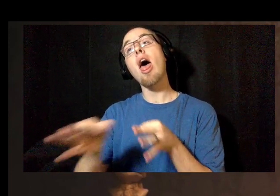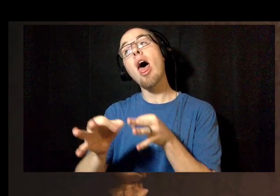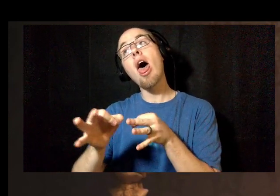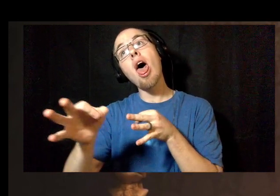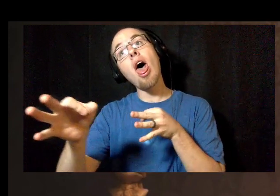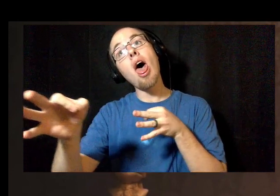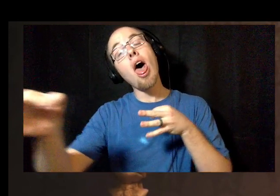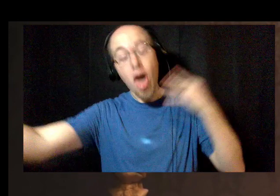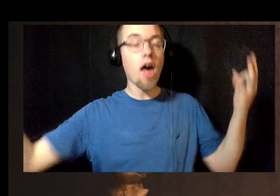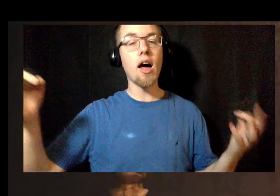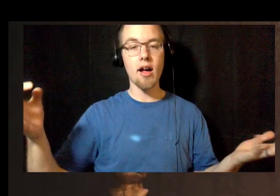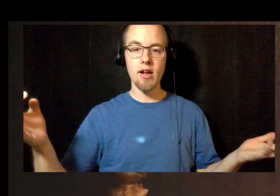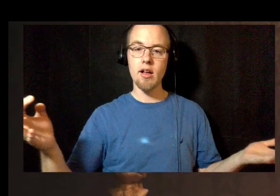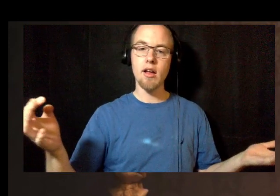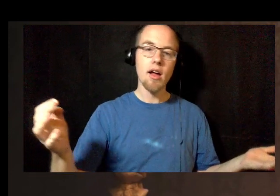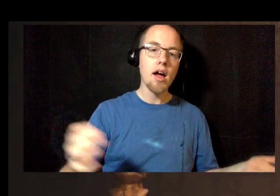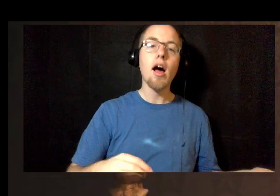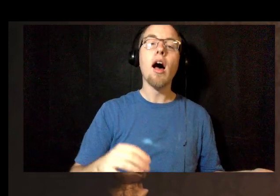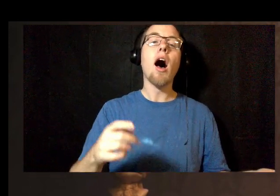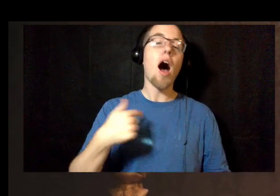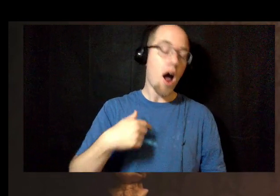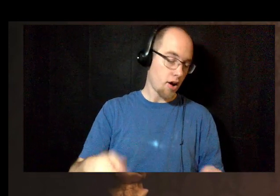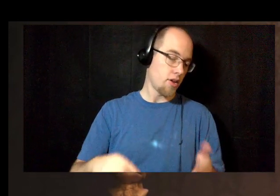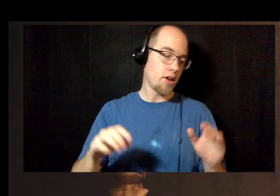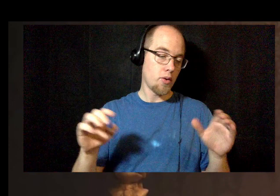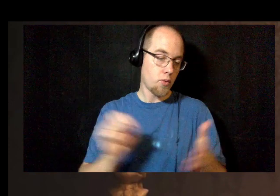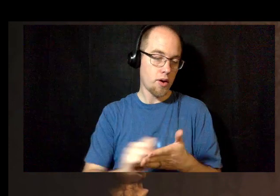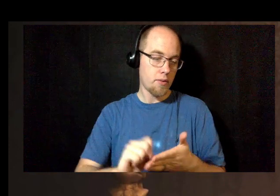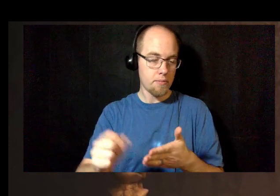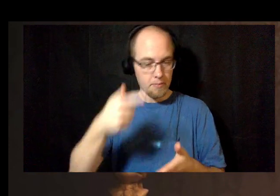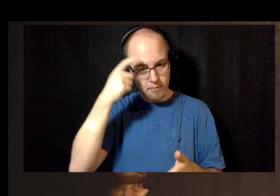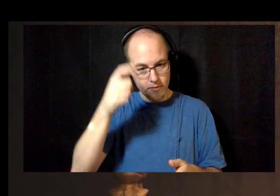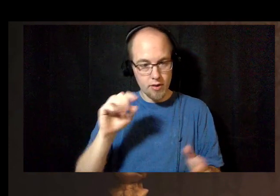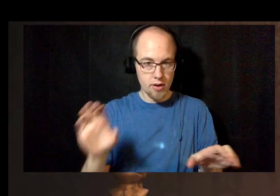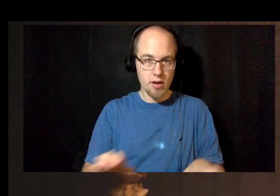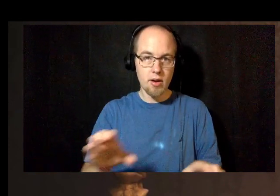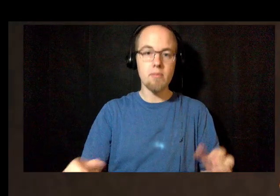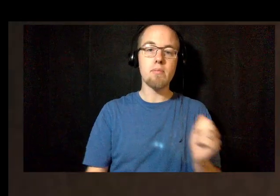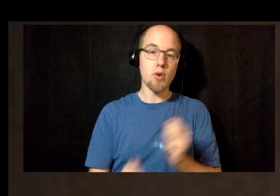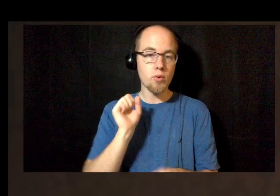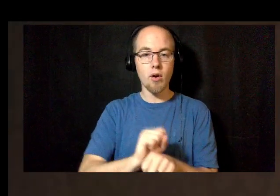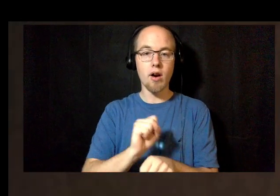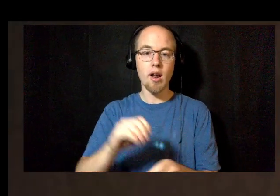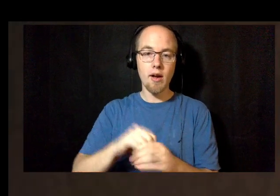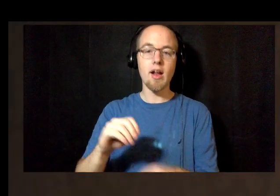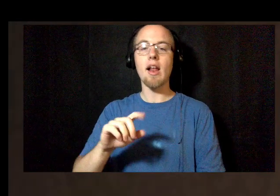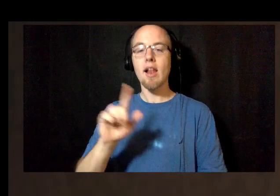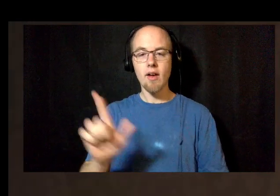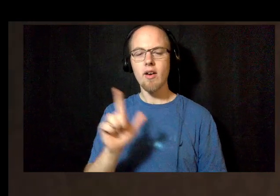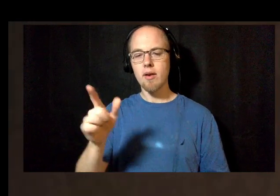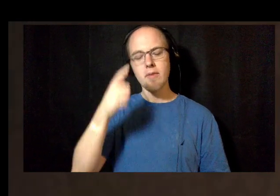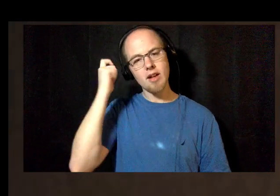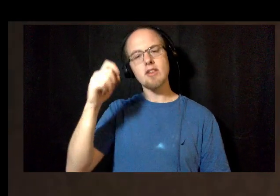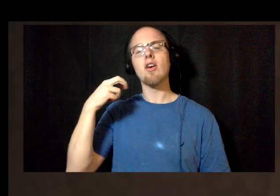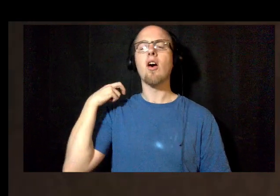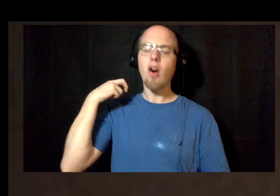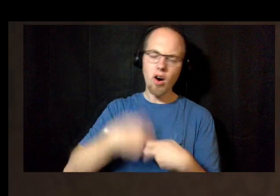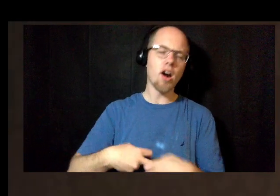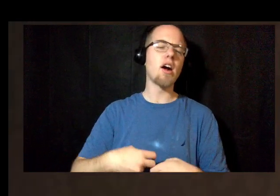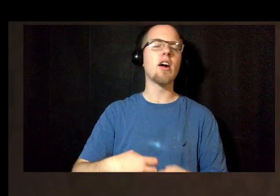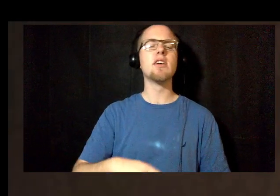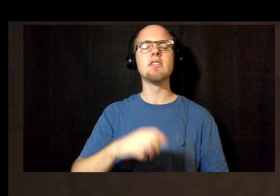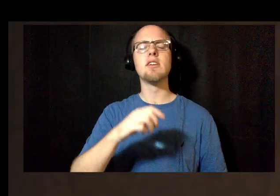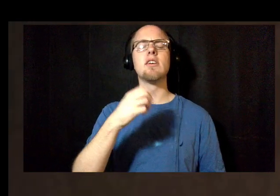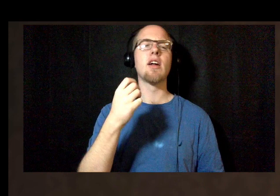motherfucker. I only got this written by doing most of the work in my local public library, because it's very difficult to masturbate in the